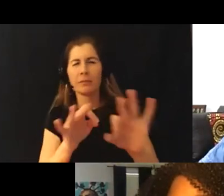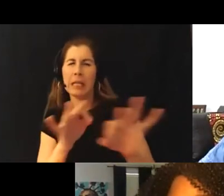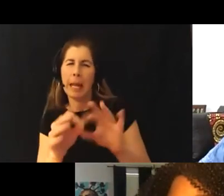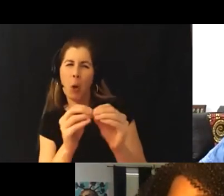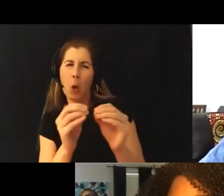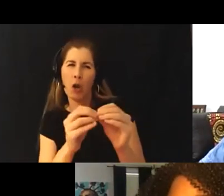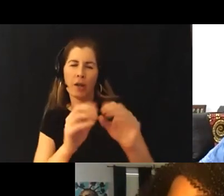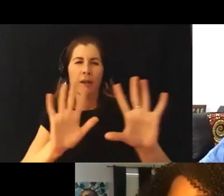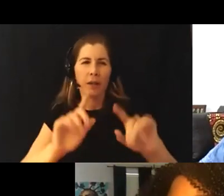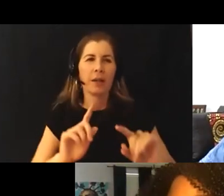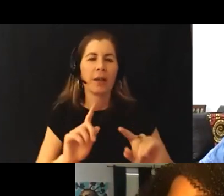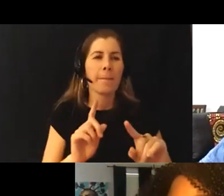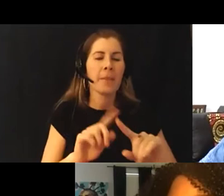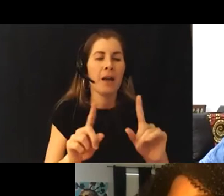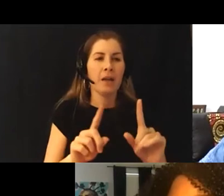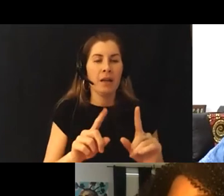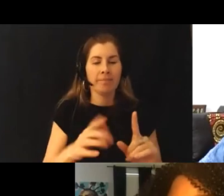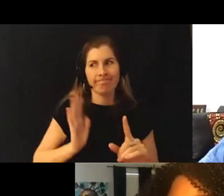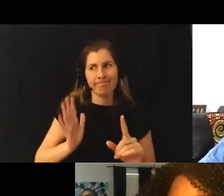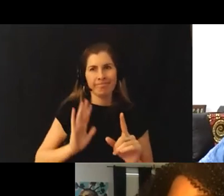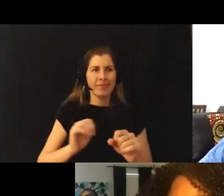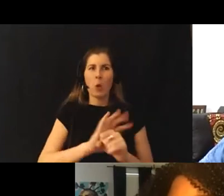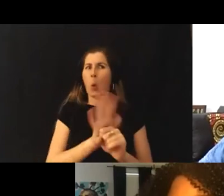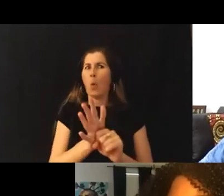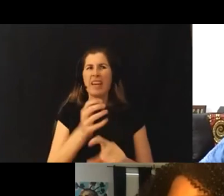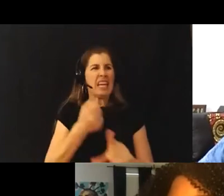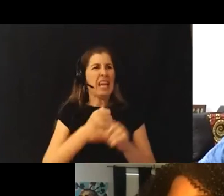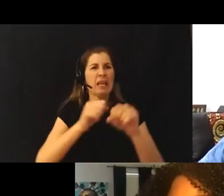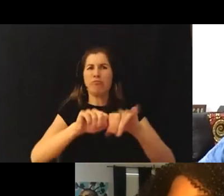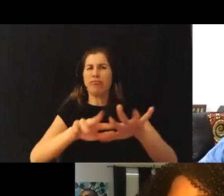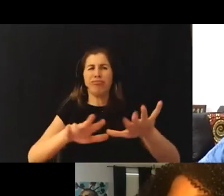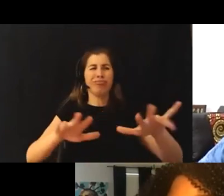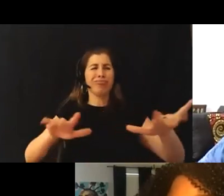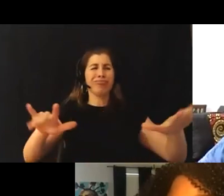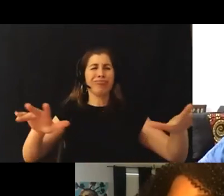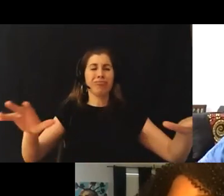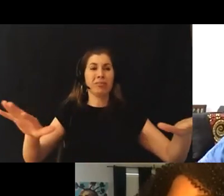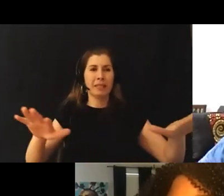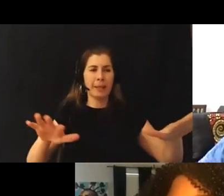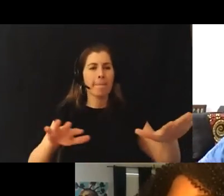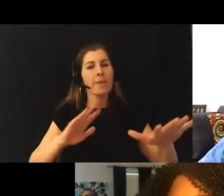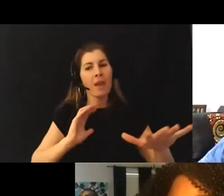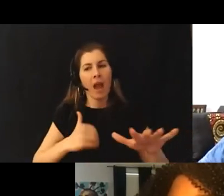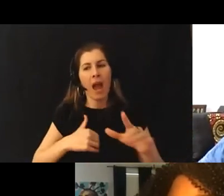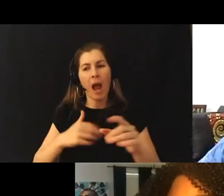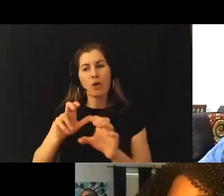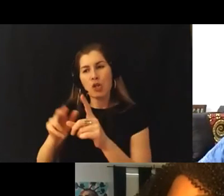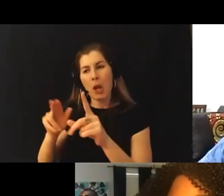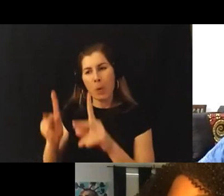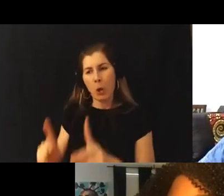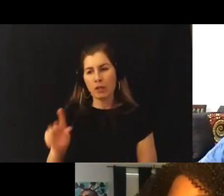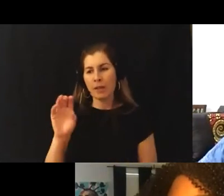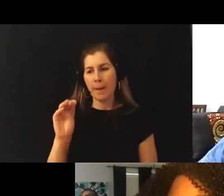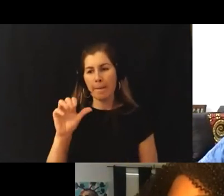but right when COVID hit, right at the height of it, our chairman, Marianne Carter, was